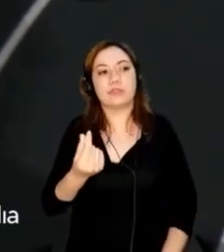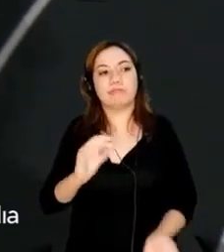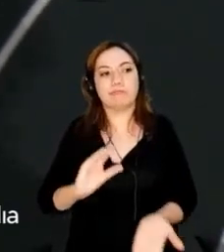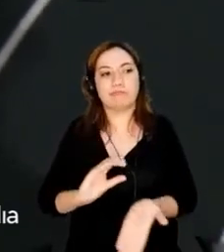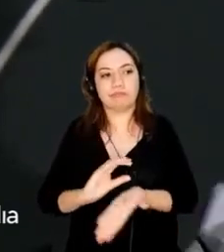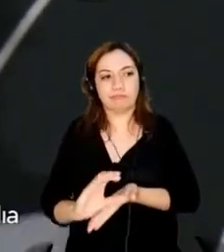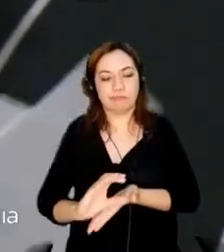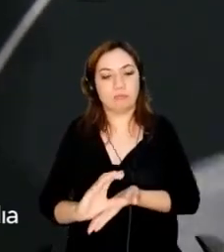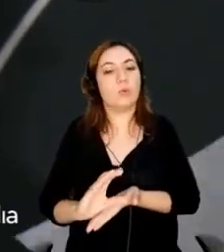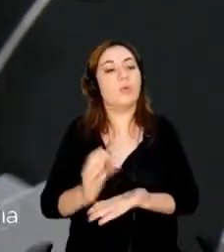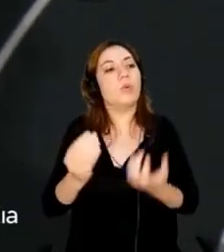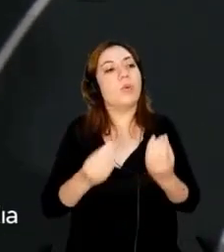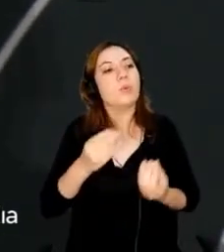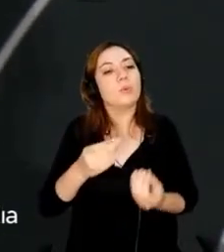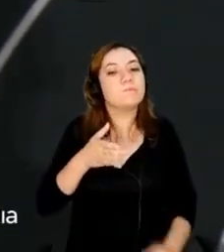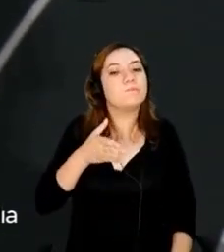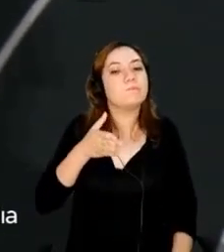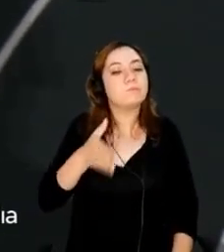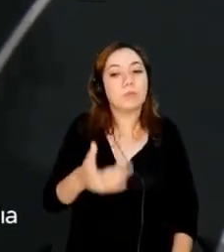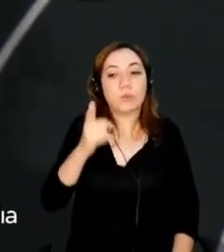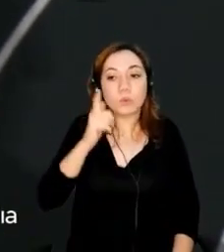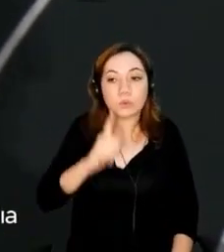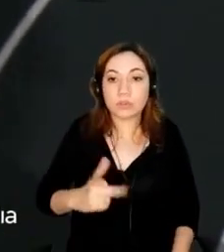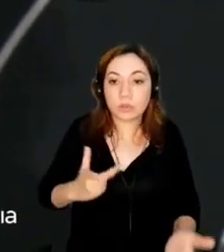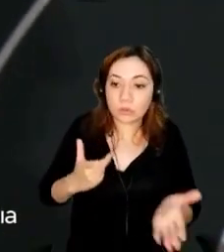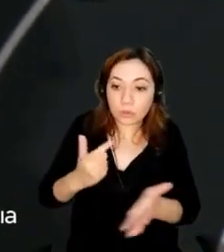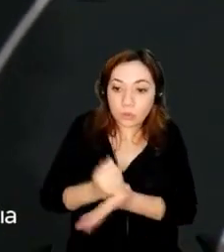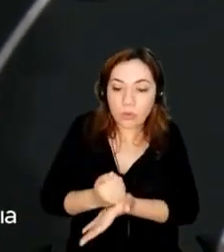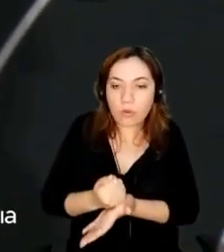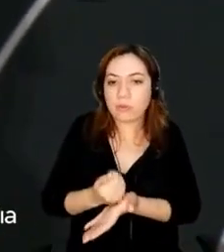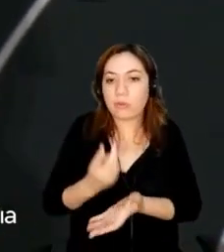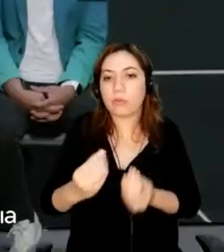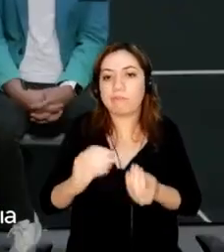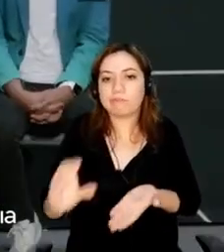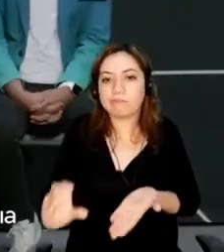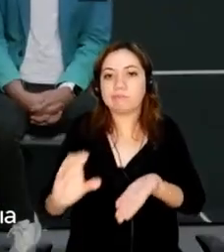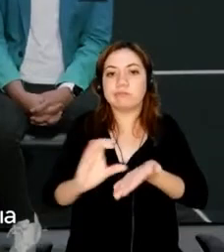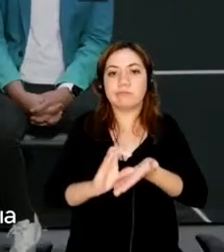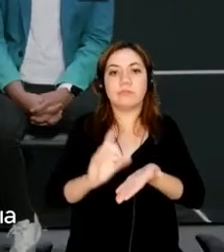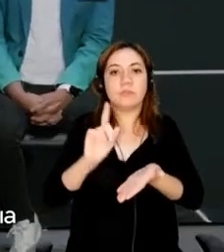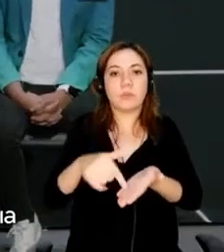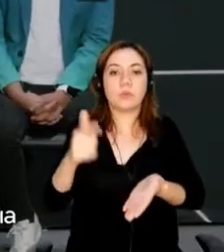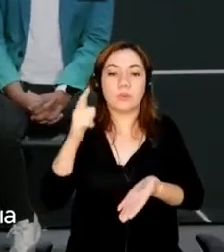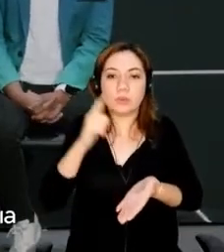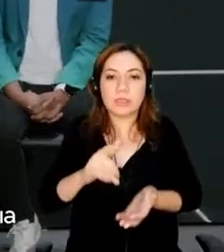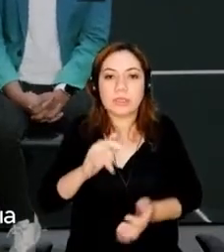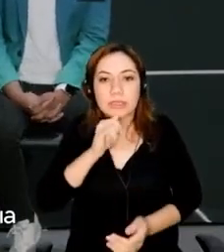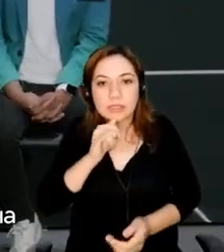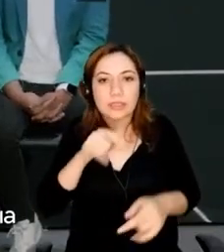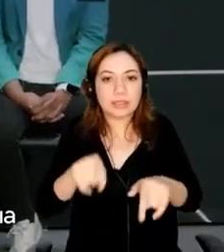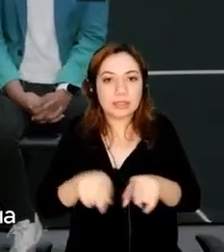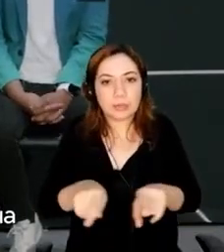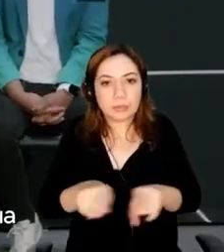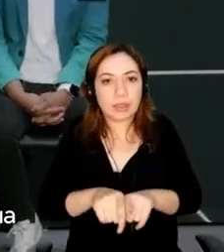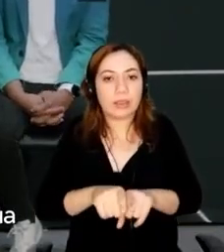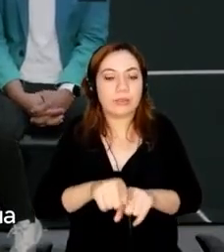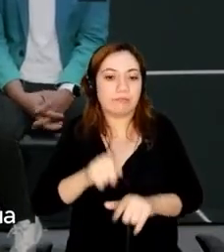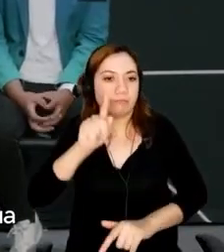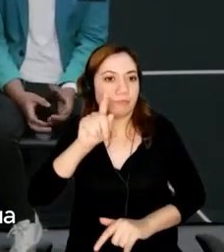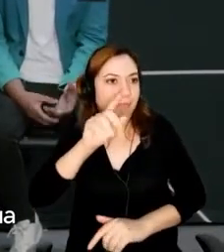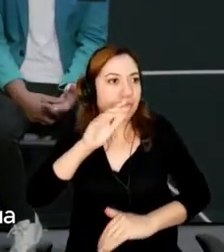you've got the buy-in to kind of test some of these things out and implement them? Yeah, it's interesting